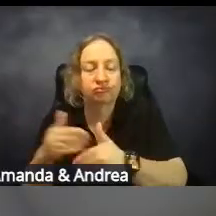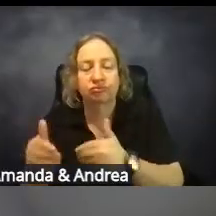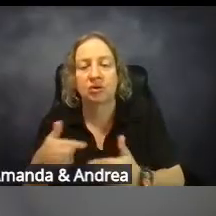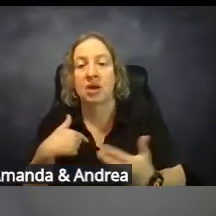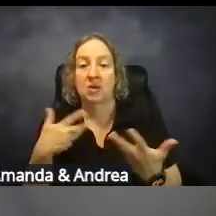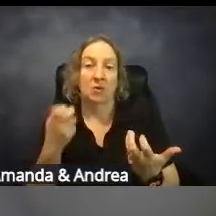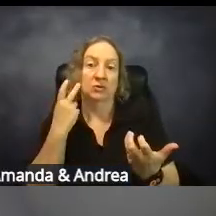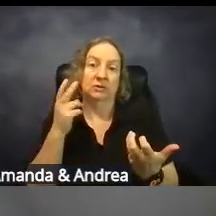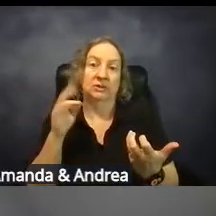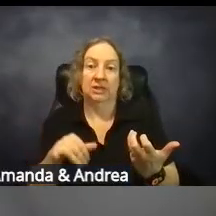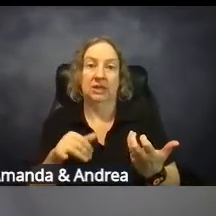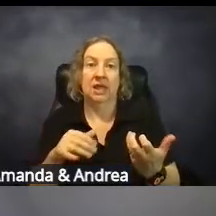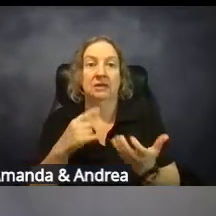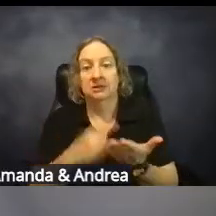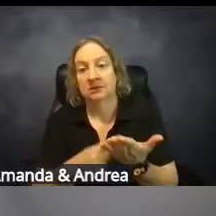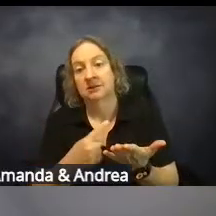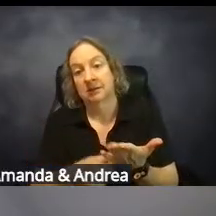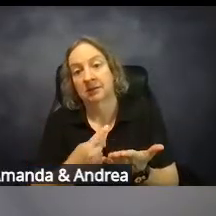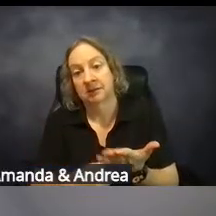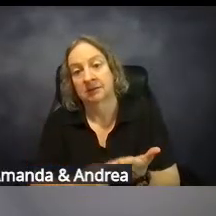see that discussed.